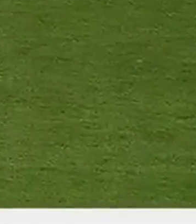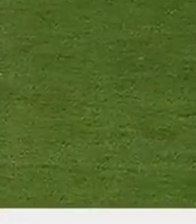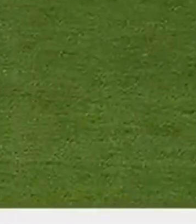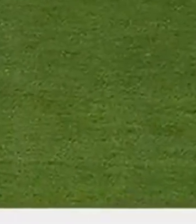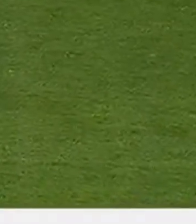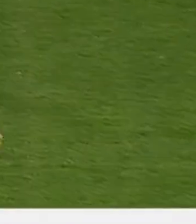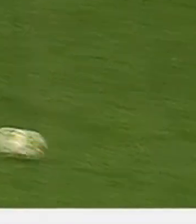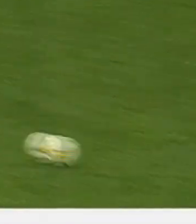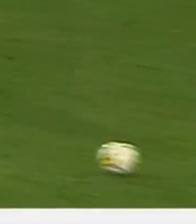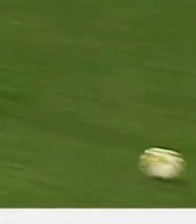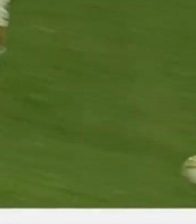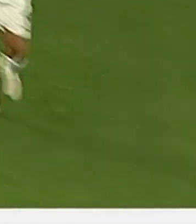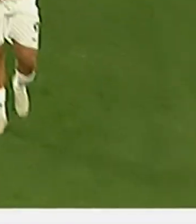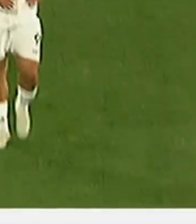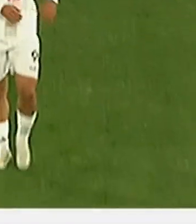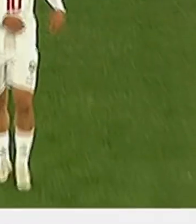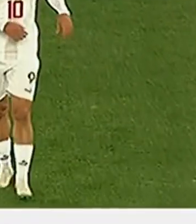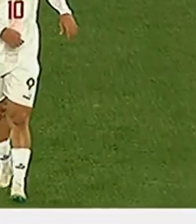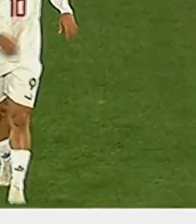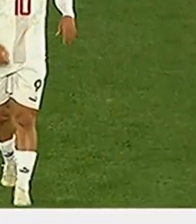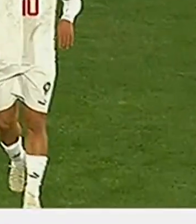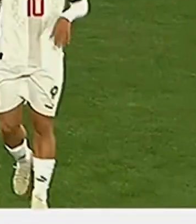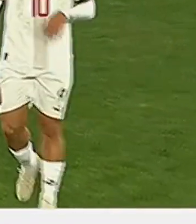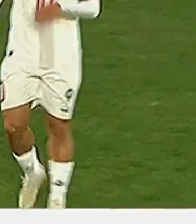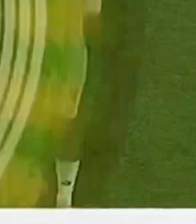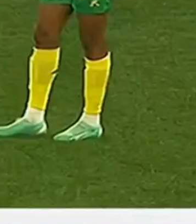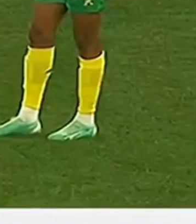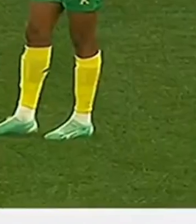ubenza i-return lapha return pass